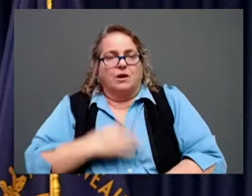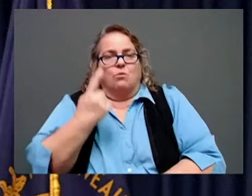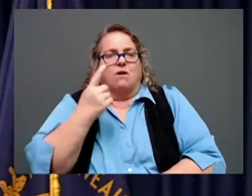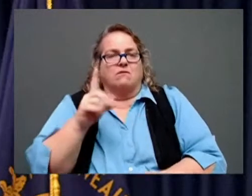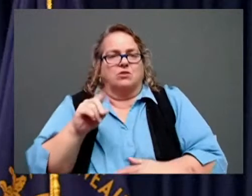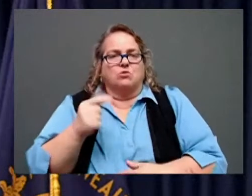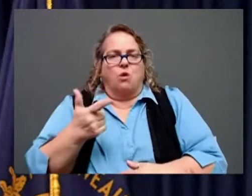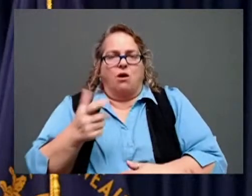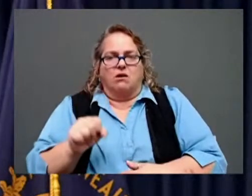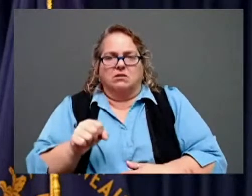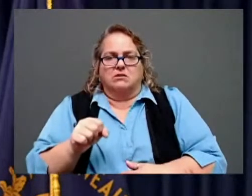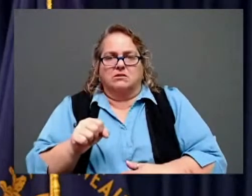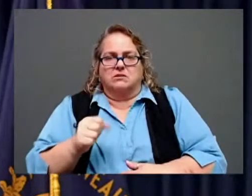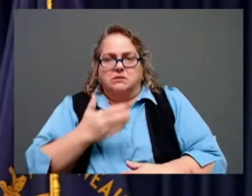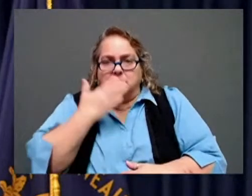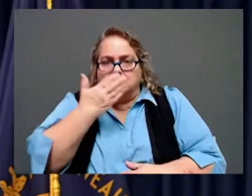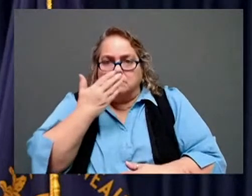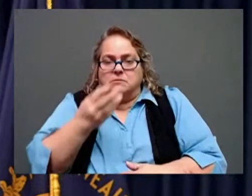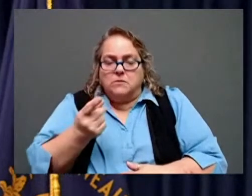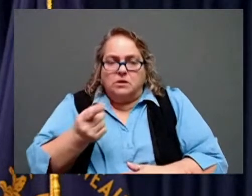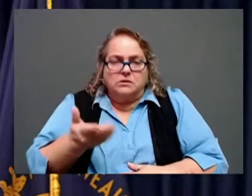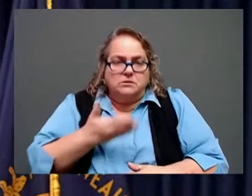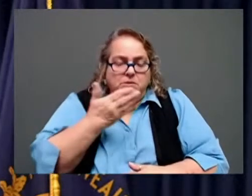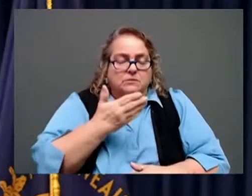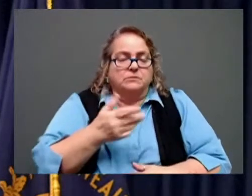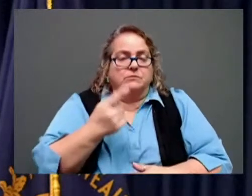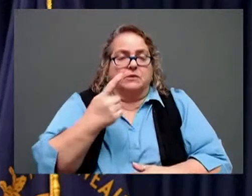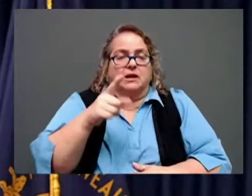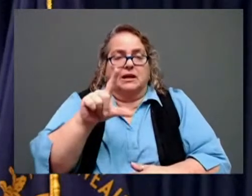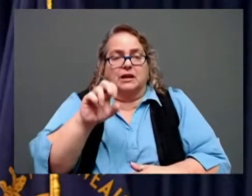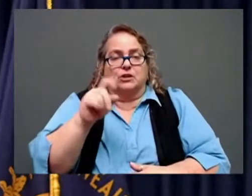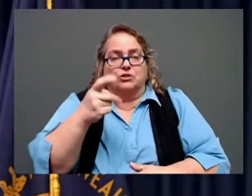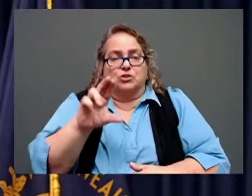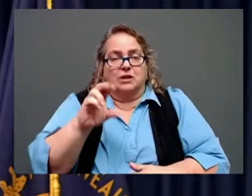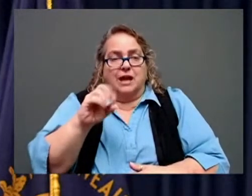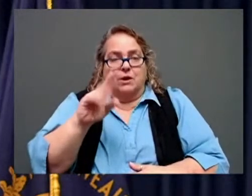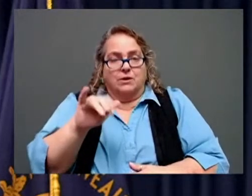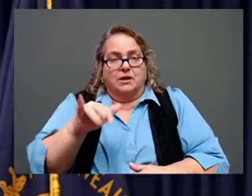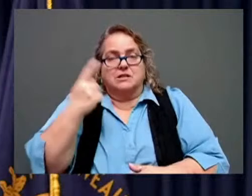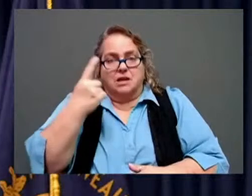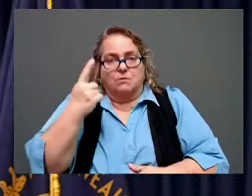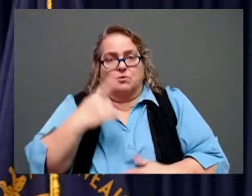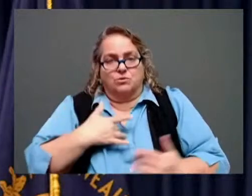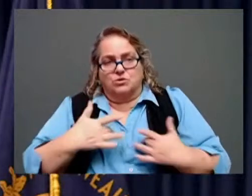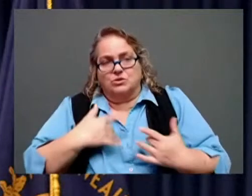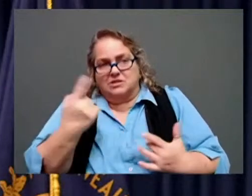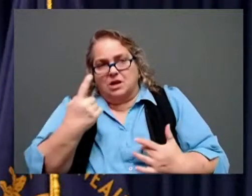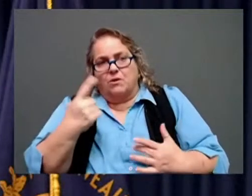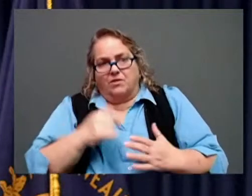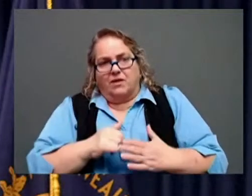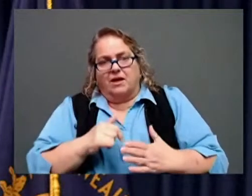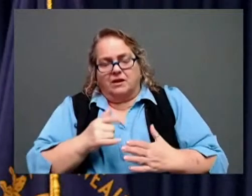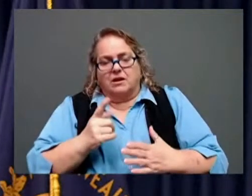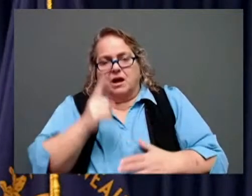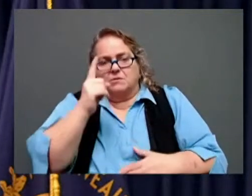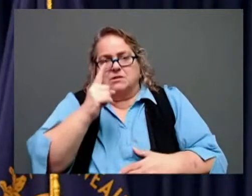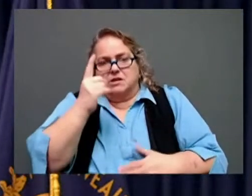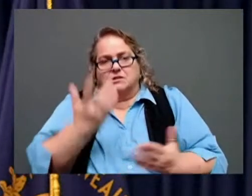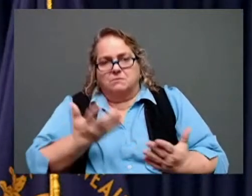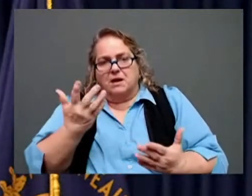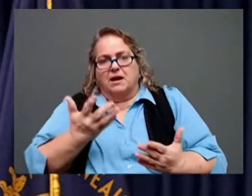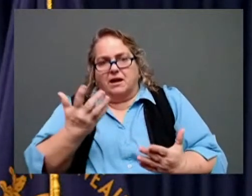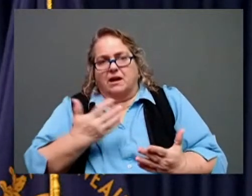out. We passed a house in Letcher County where someone was concerned there was somebody lost upstairs that hadn't